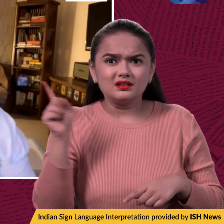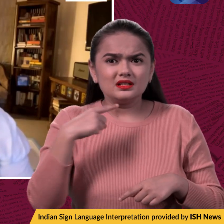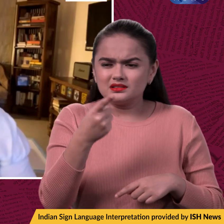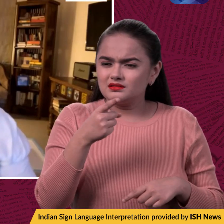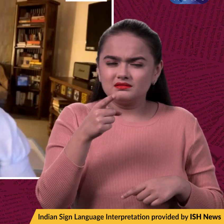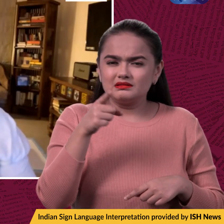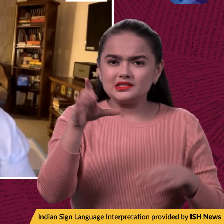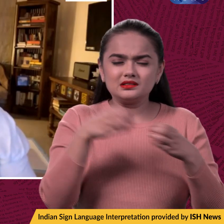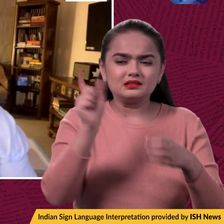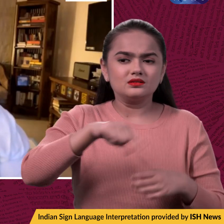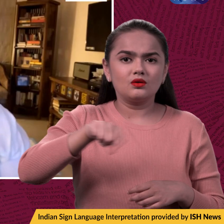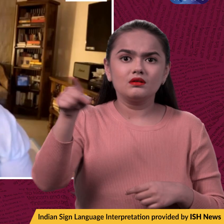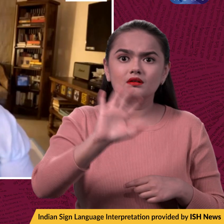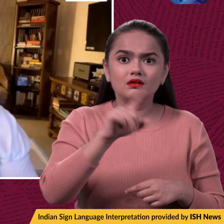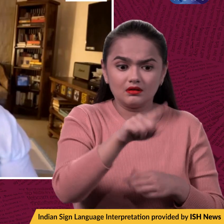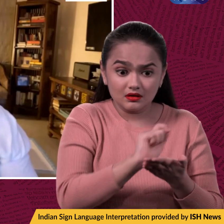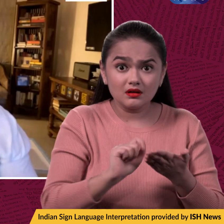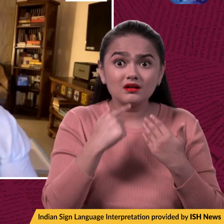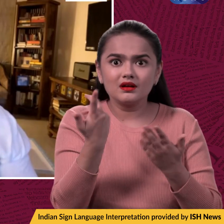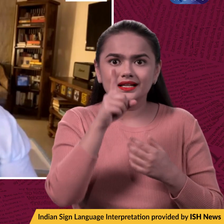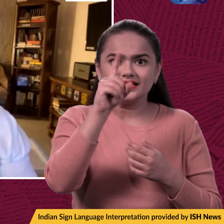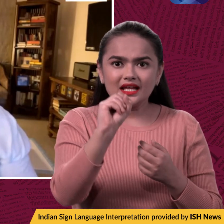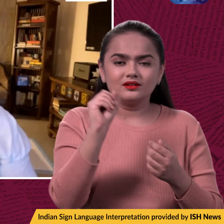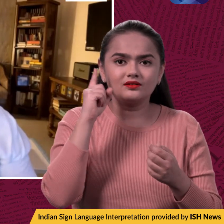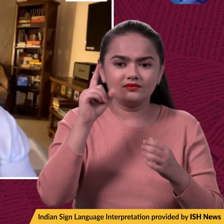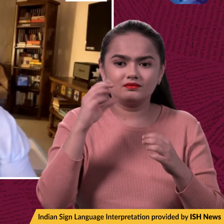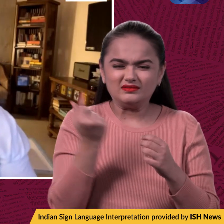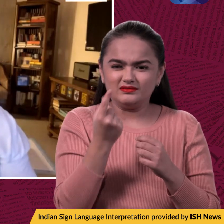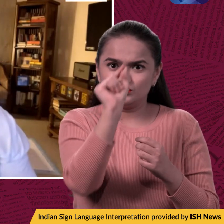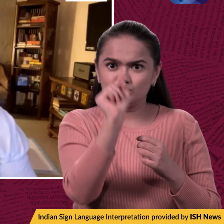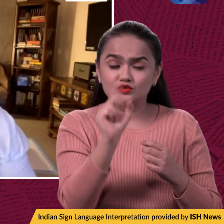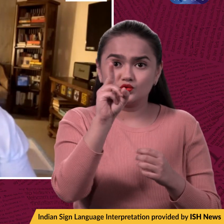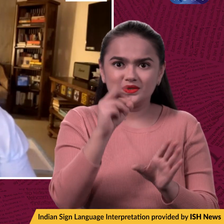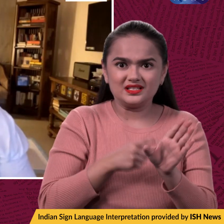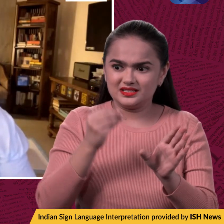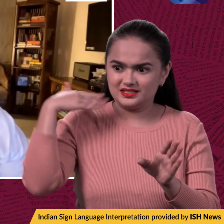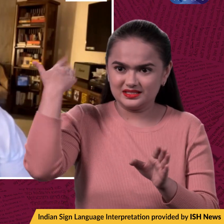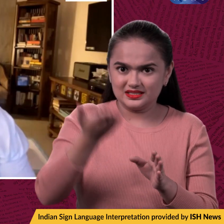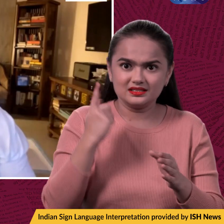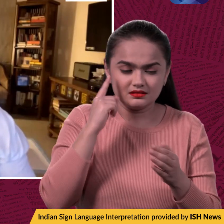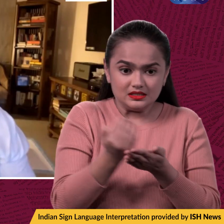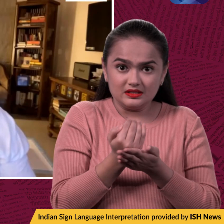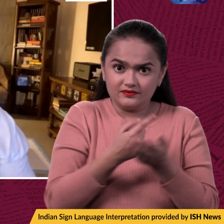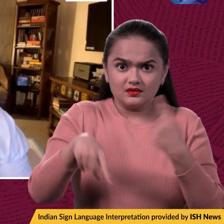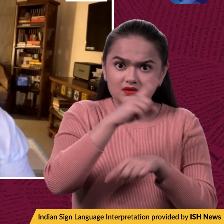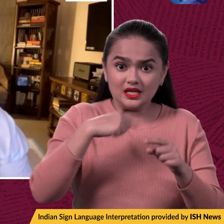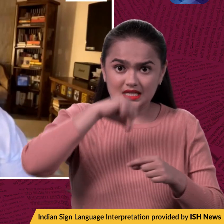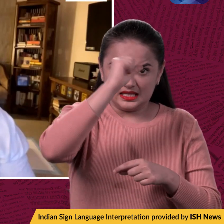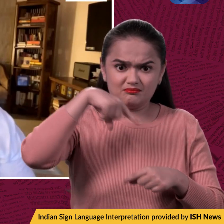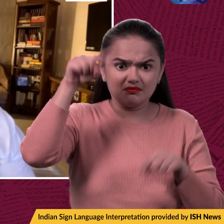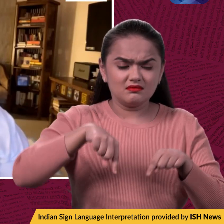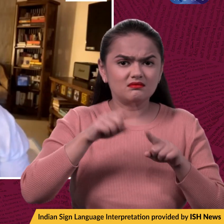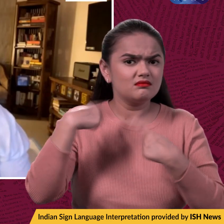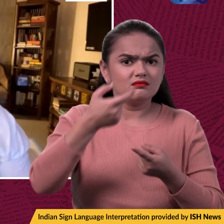and criticized his own party, releasing a book called 10 Flashpoints, 20 Years of National Security Situations That